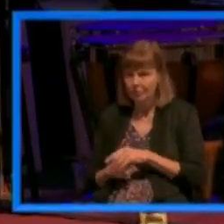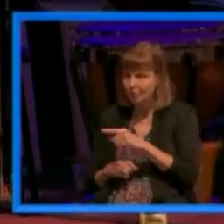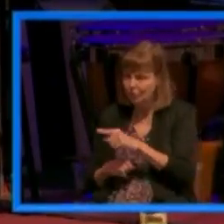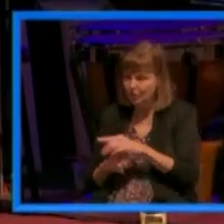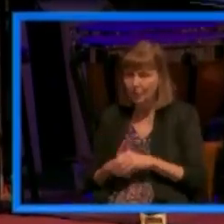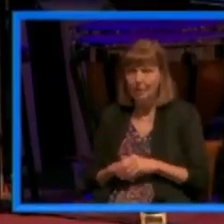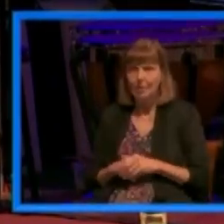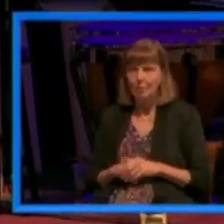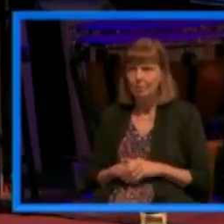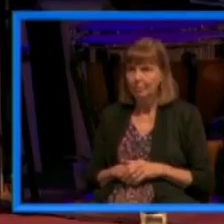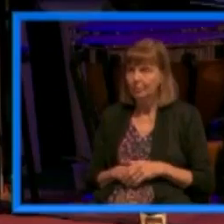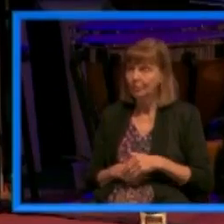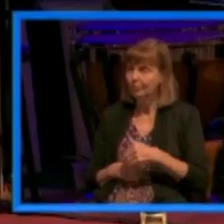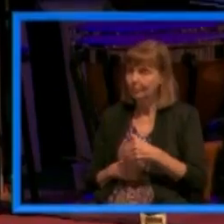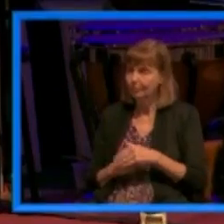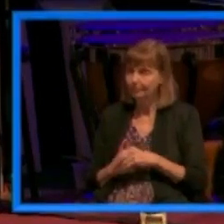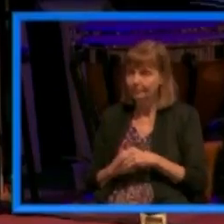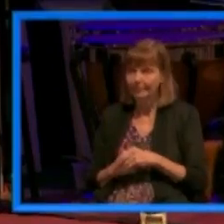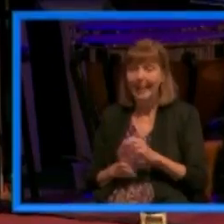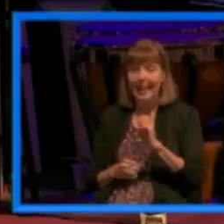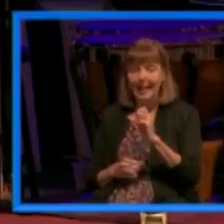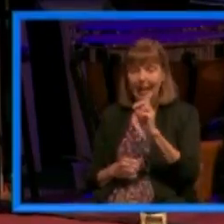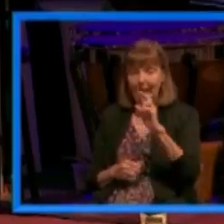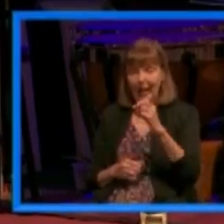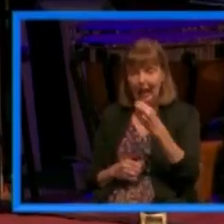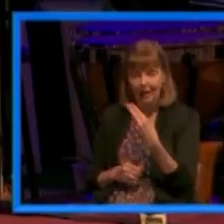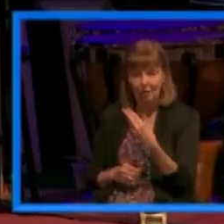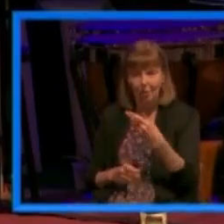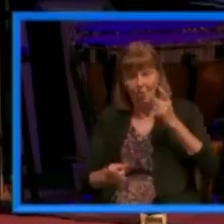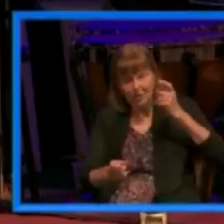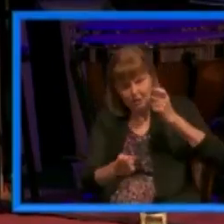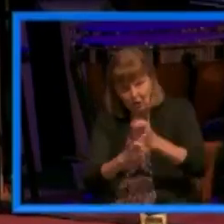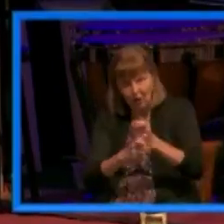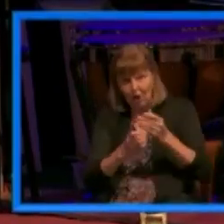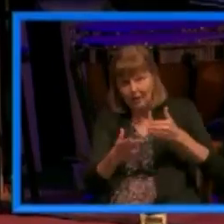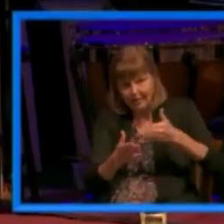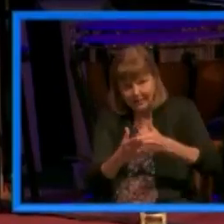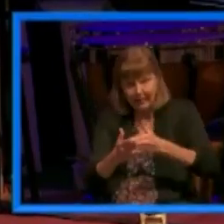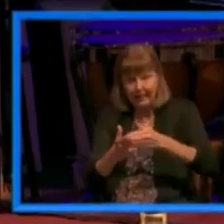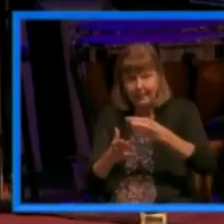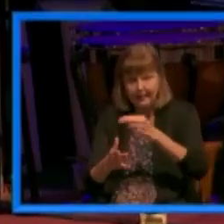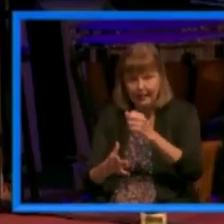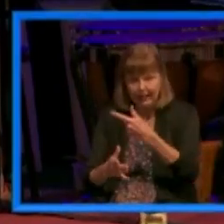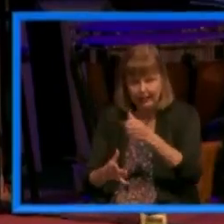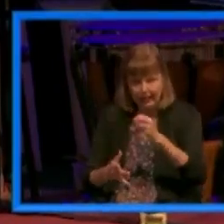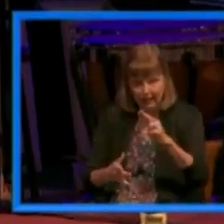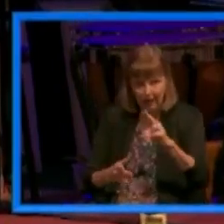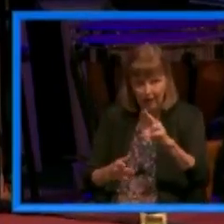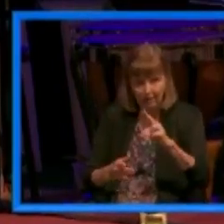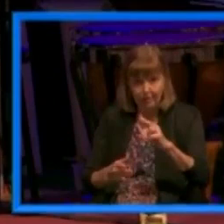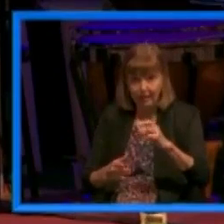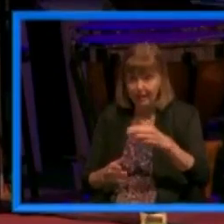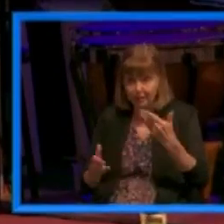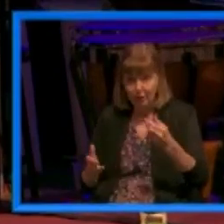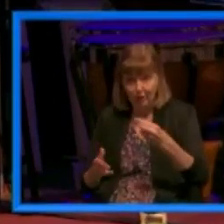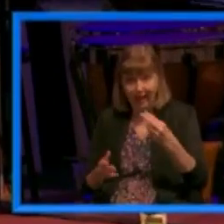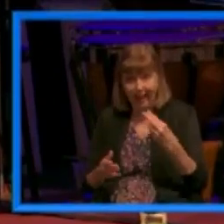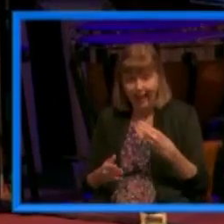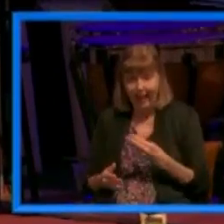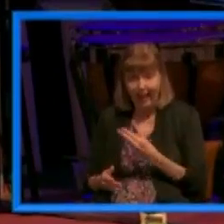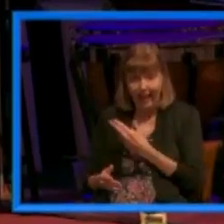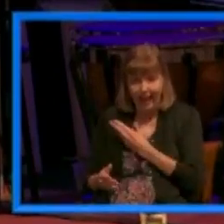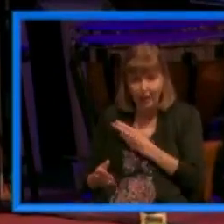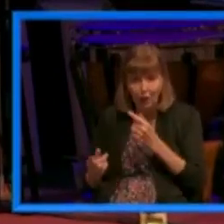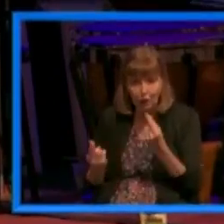her as you please." Then Sarah dealt harshly with her, and she fled from her. The angel of the Lord found her by the spring